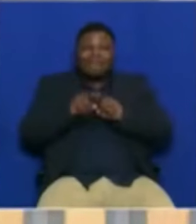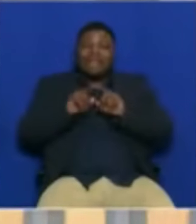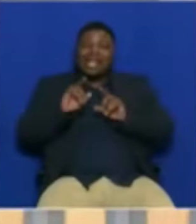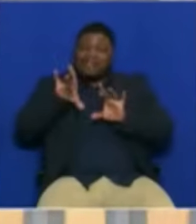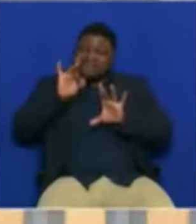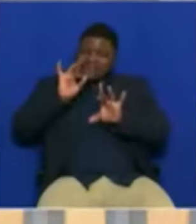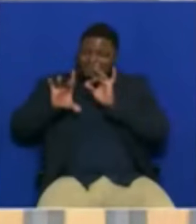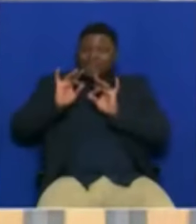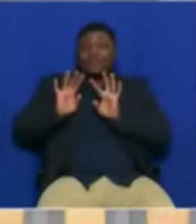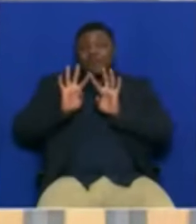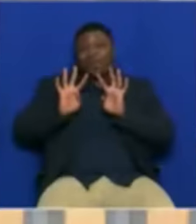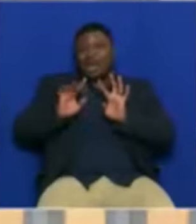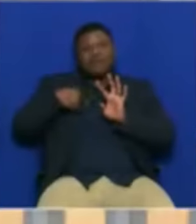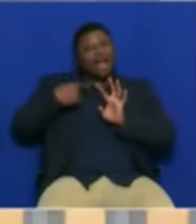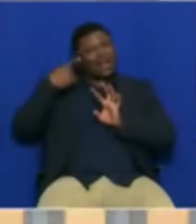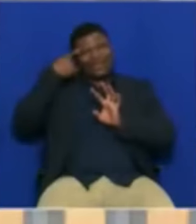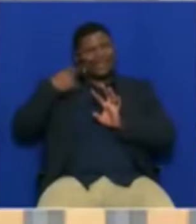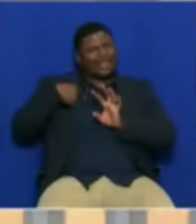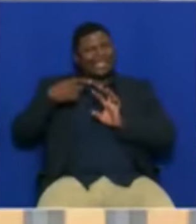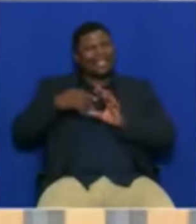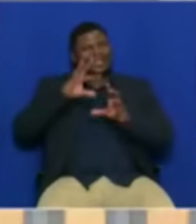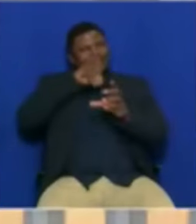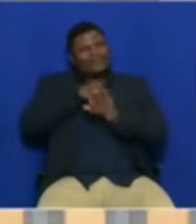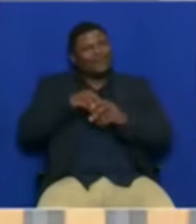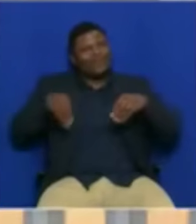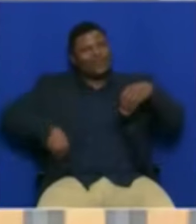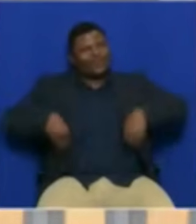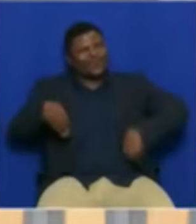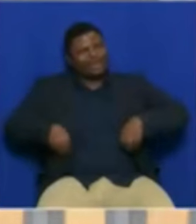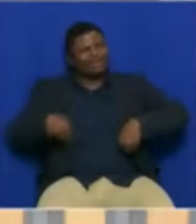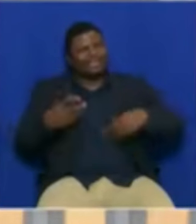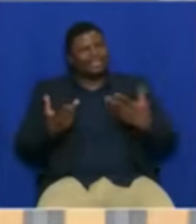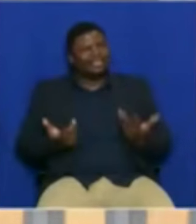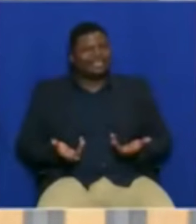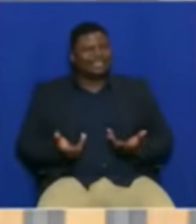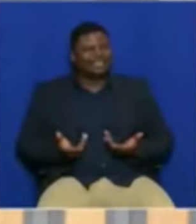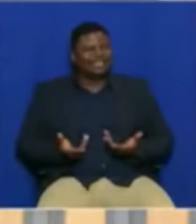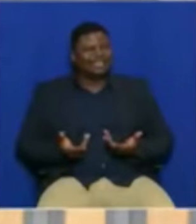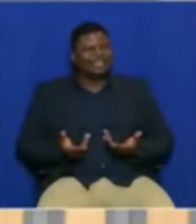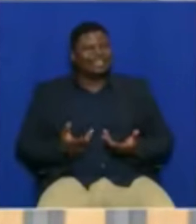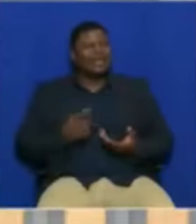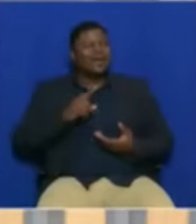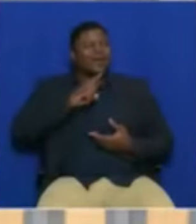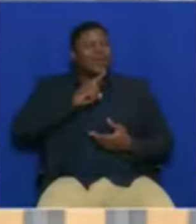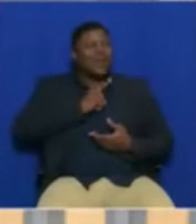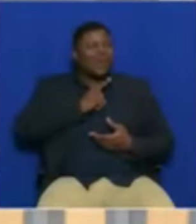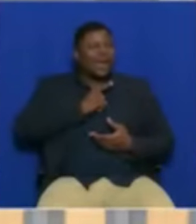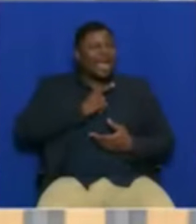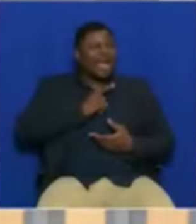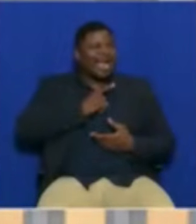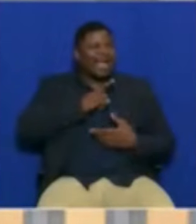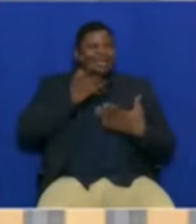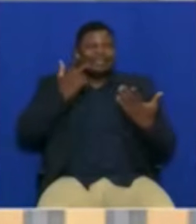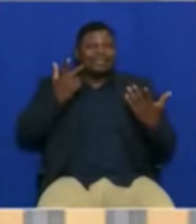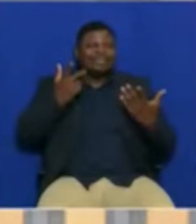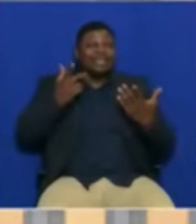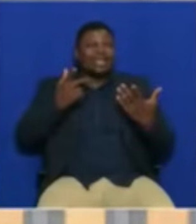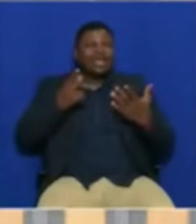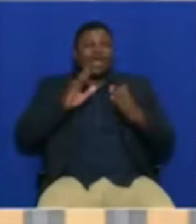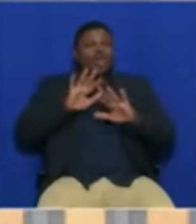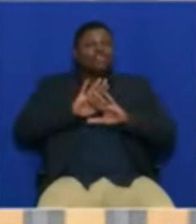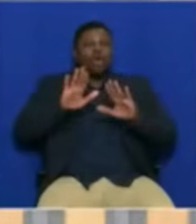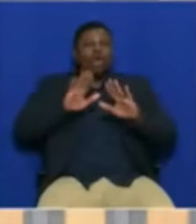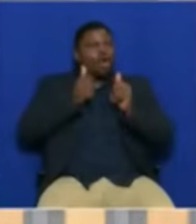of the lack of non-compliance with prescripts. So